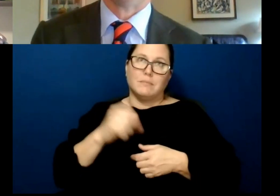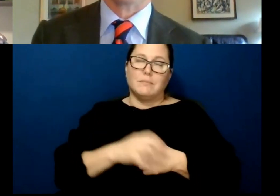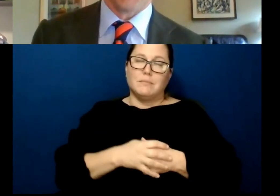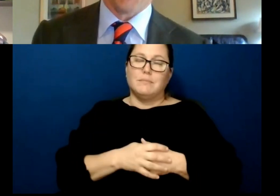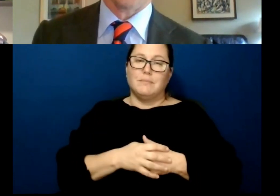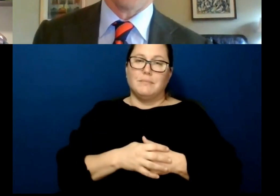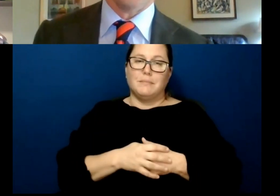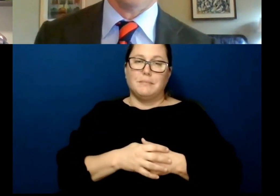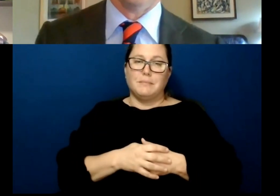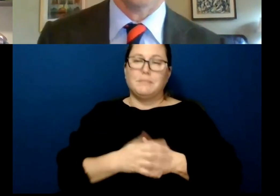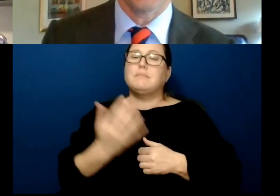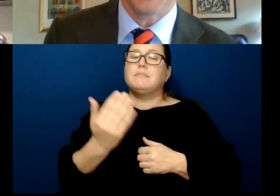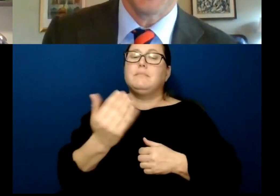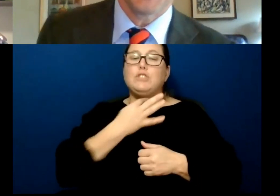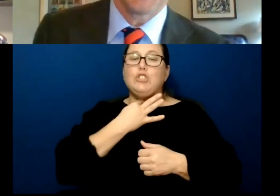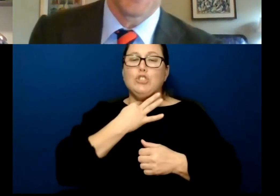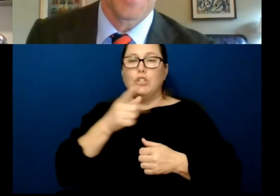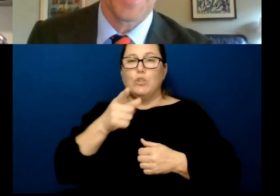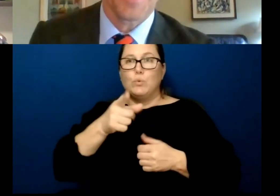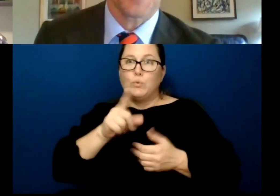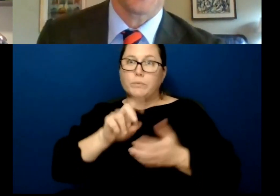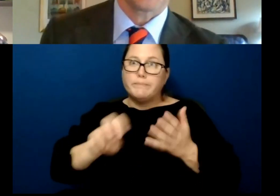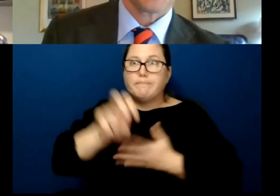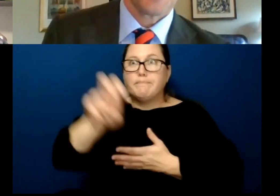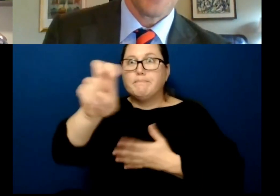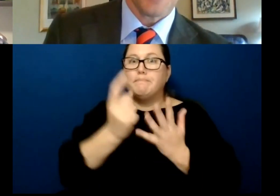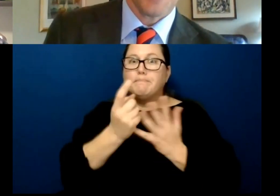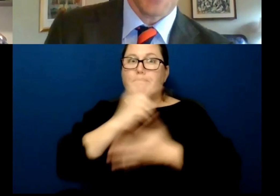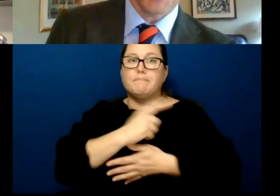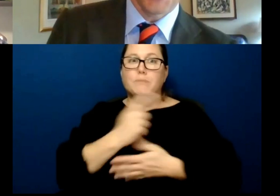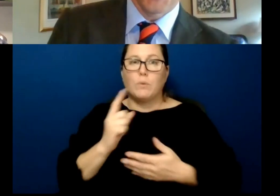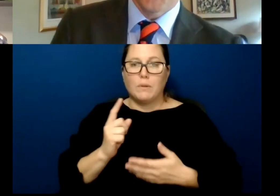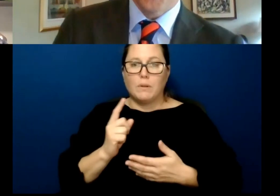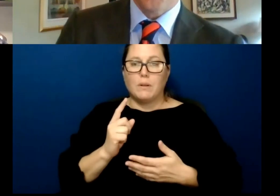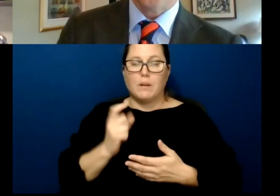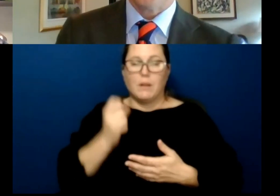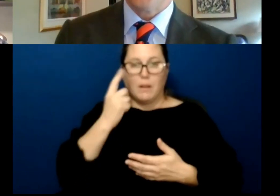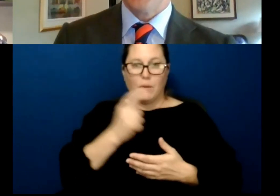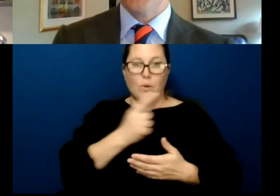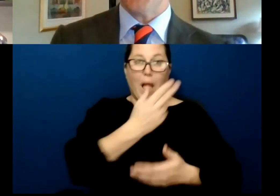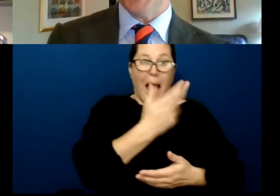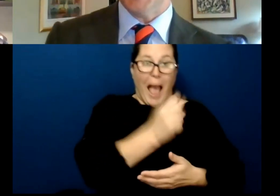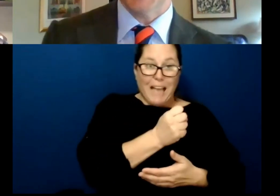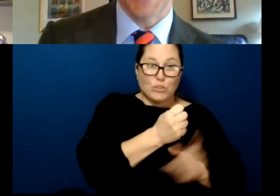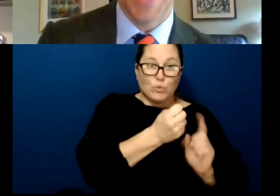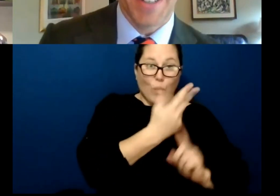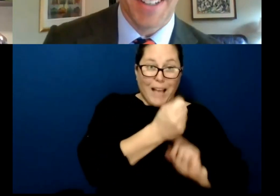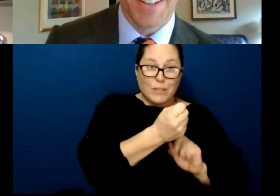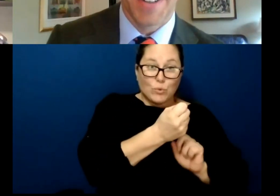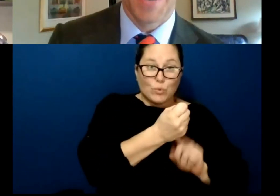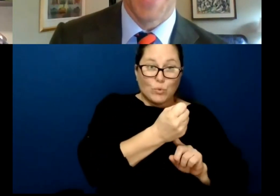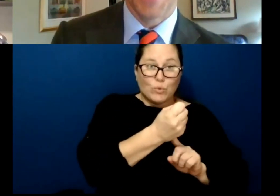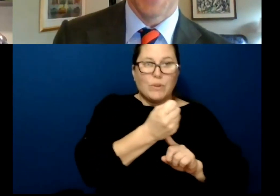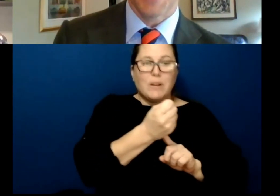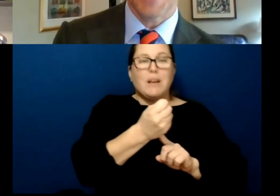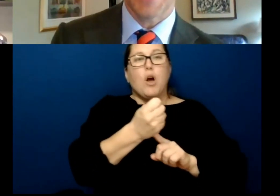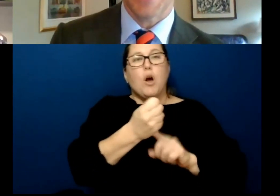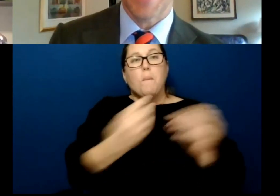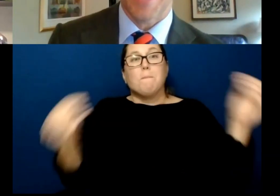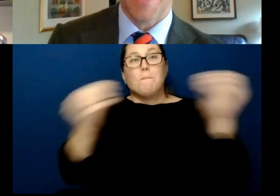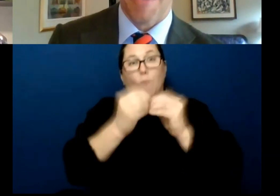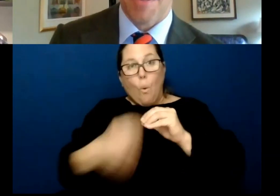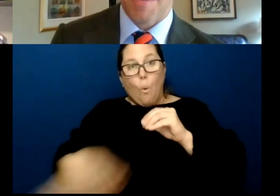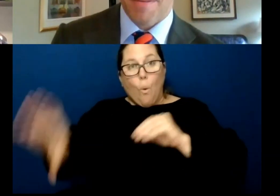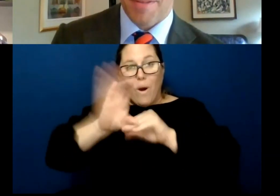the path to where you are now. Yeah, so I spent 16 years after high school doing additional education.